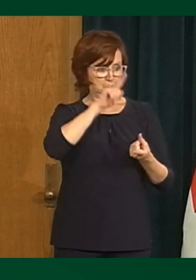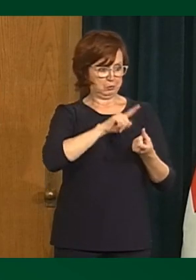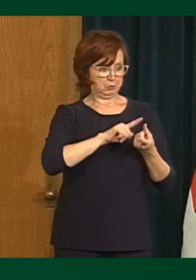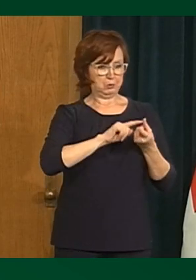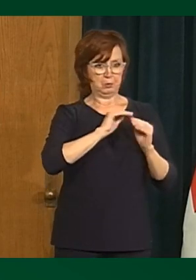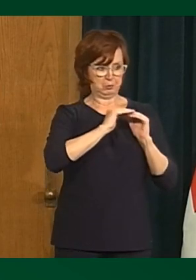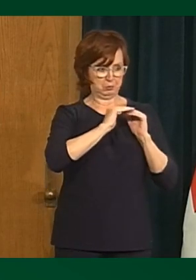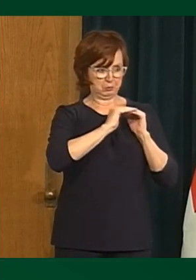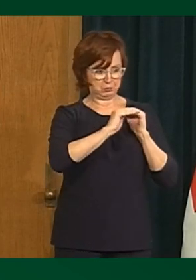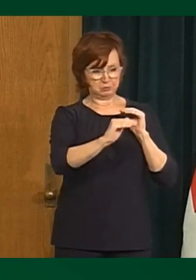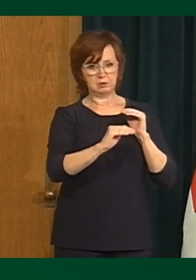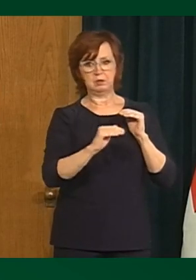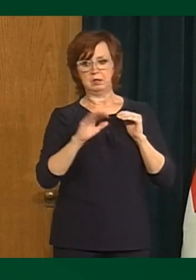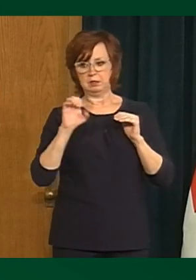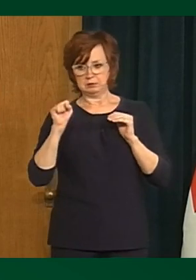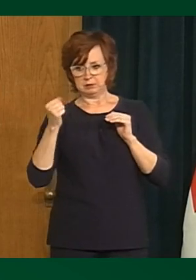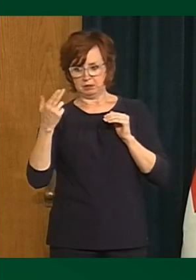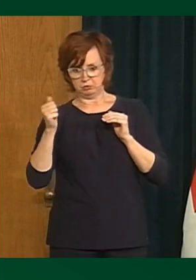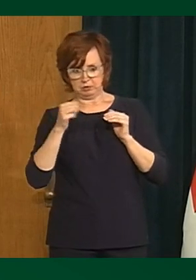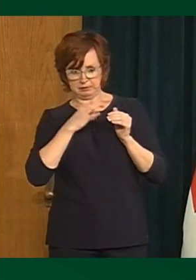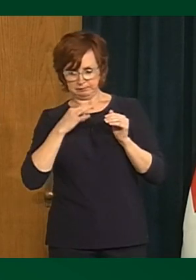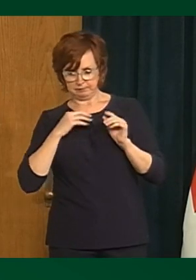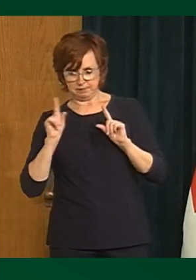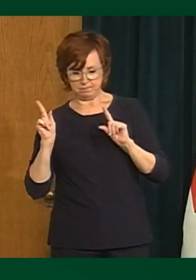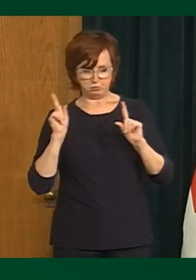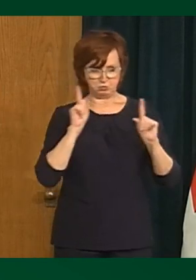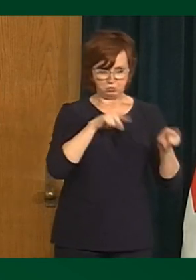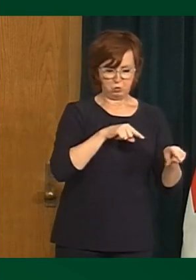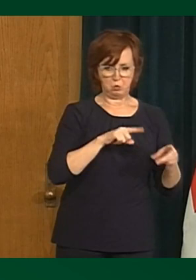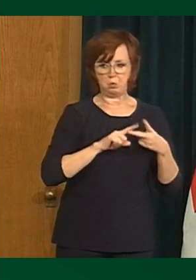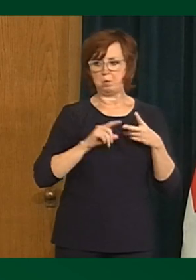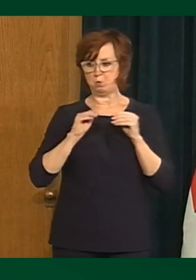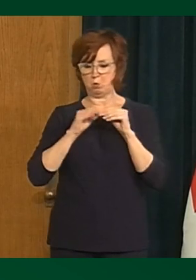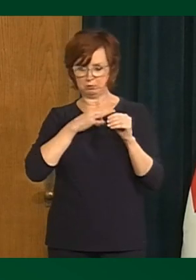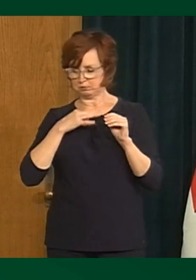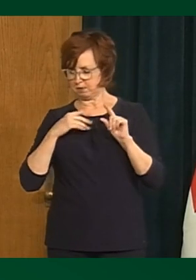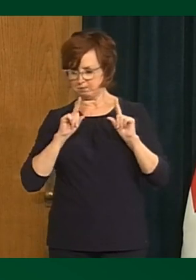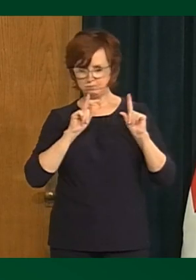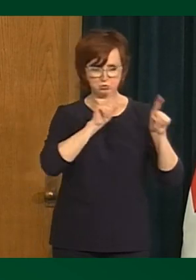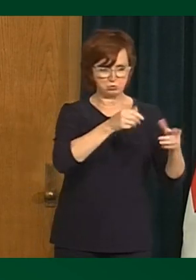SHA staff working there and additional staff who were deployed. They've all managed to